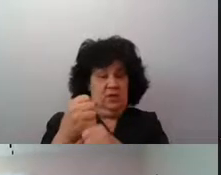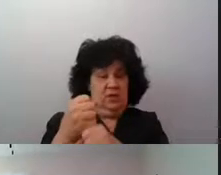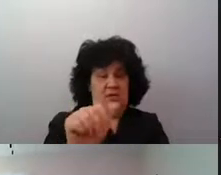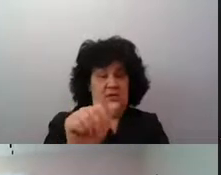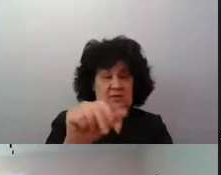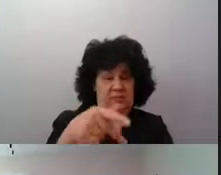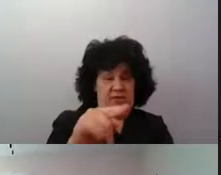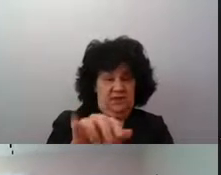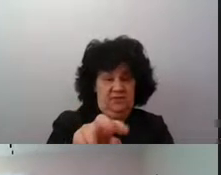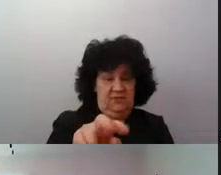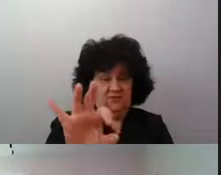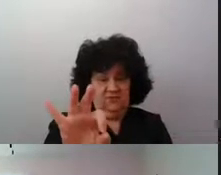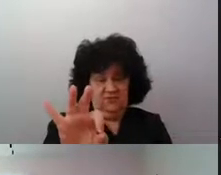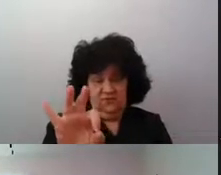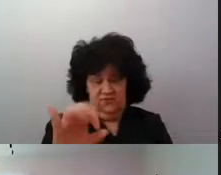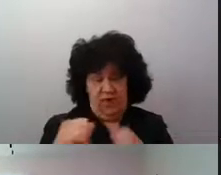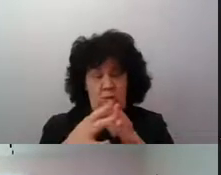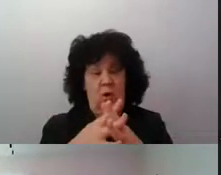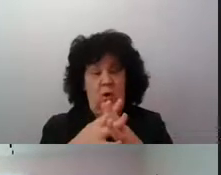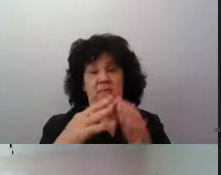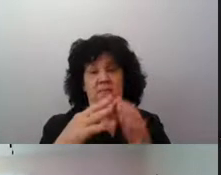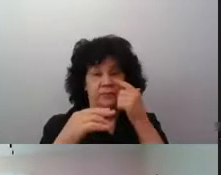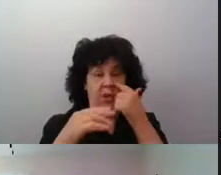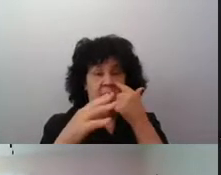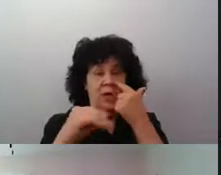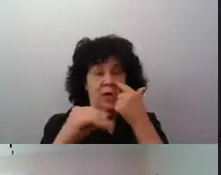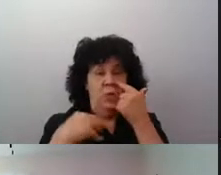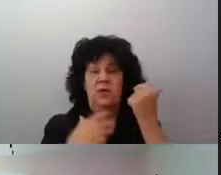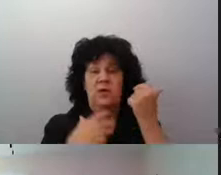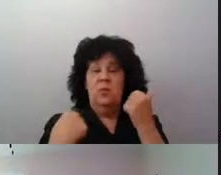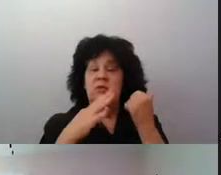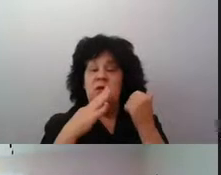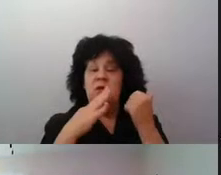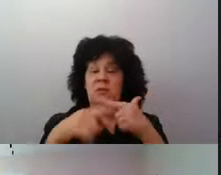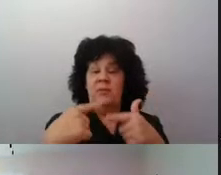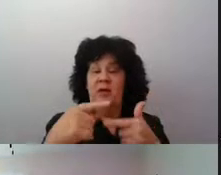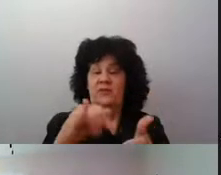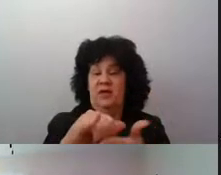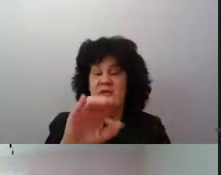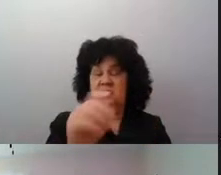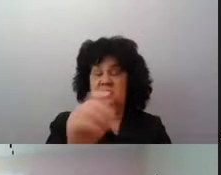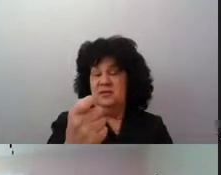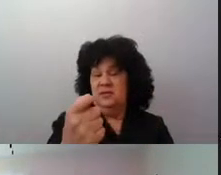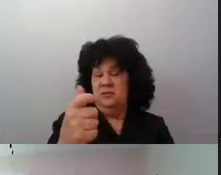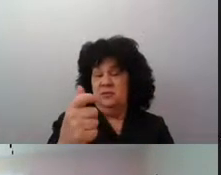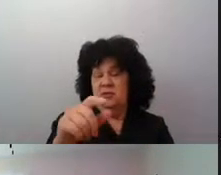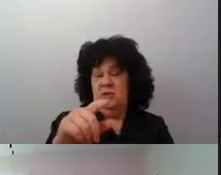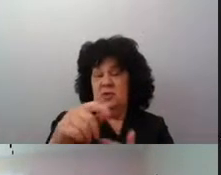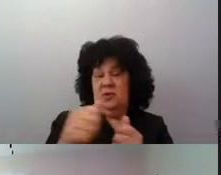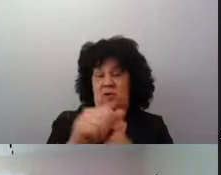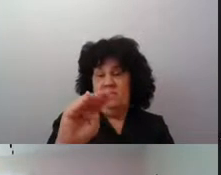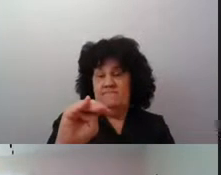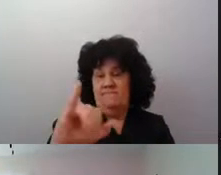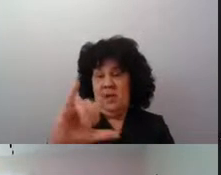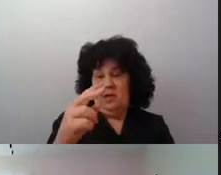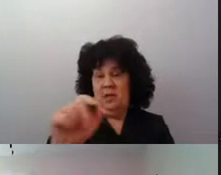acquisition framework and the contracting subway. And we were talking to Michael earlier about the SF page. Mm-hmm.